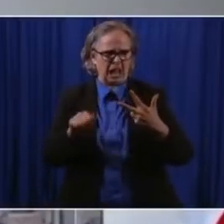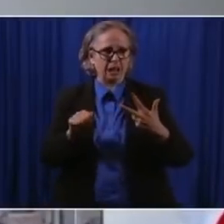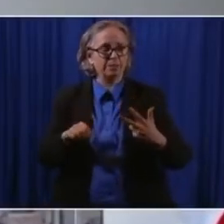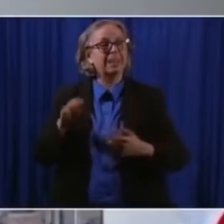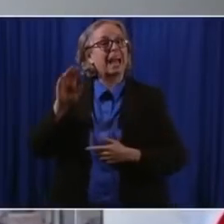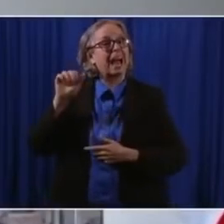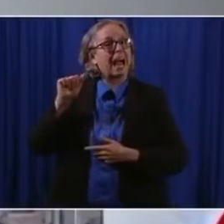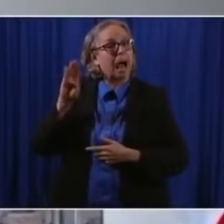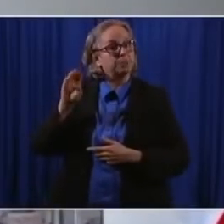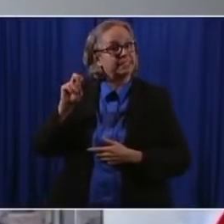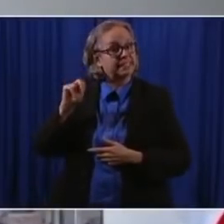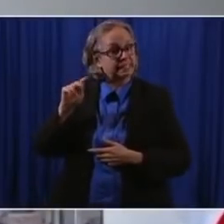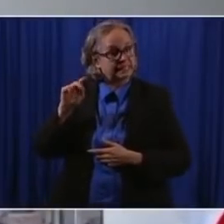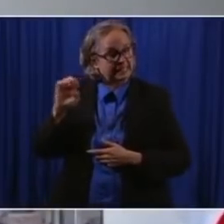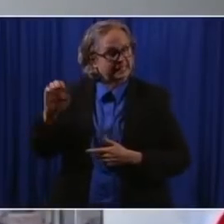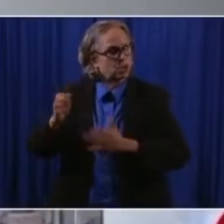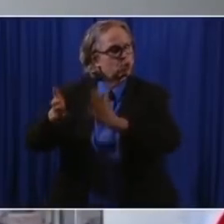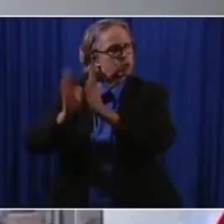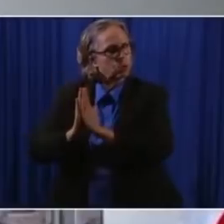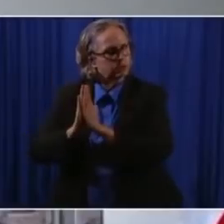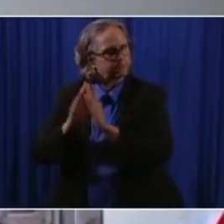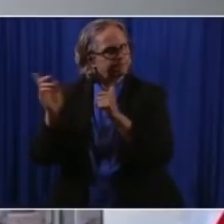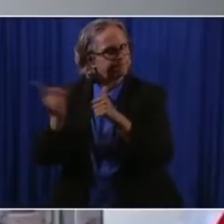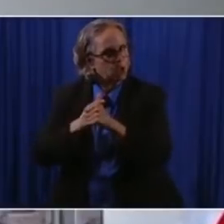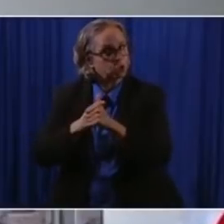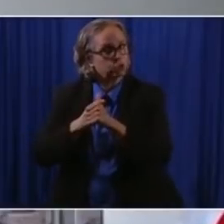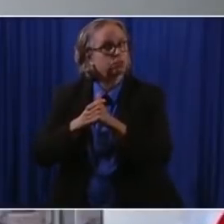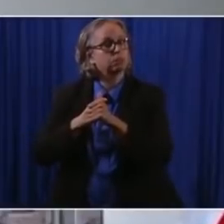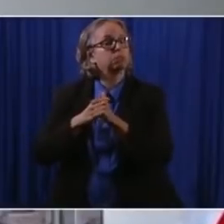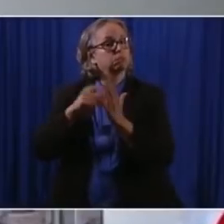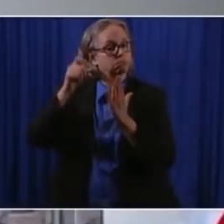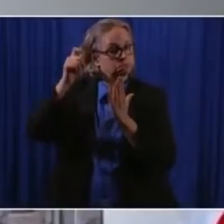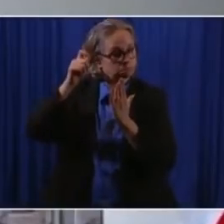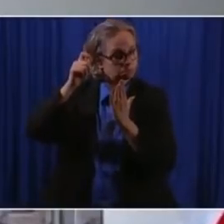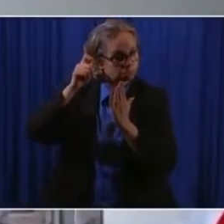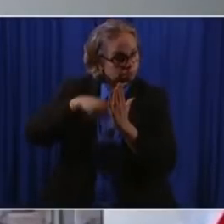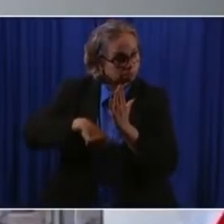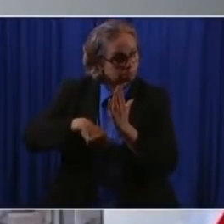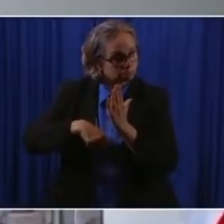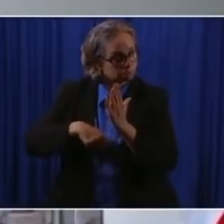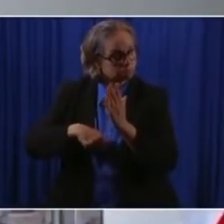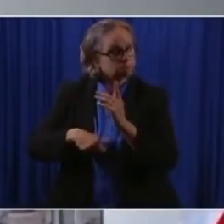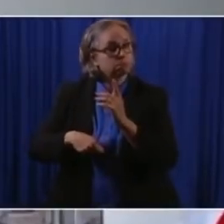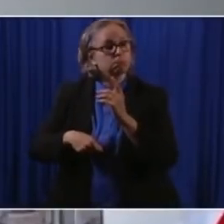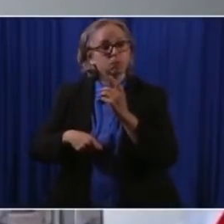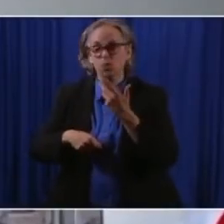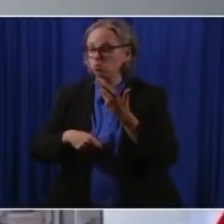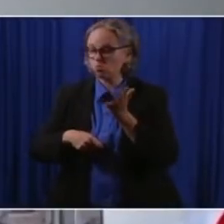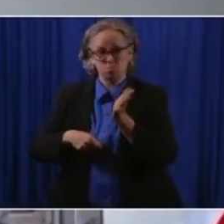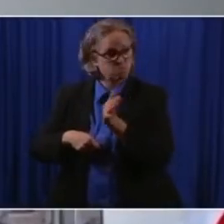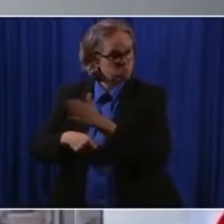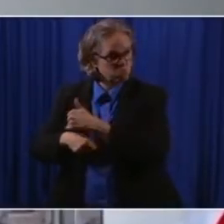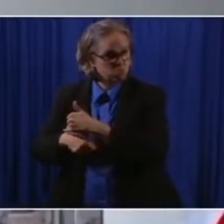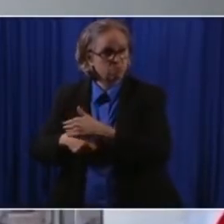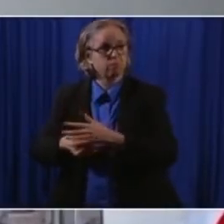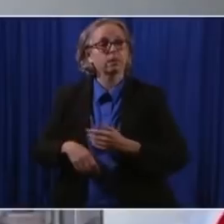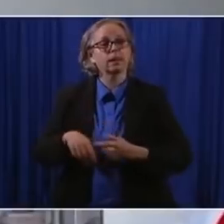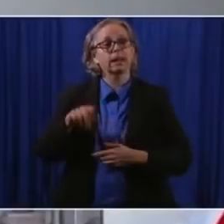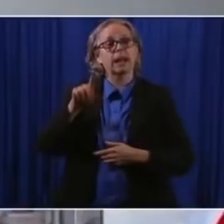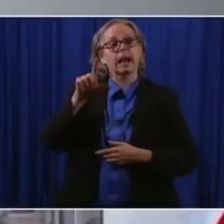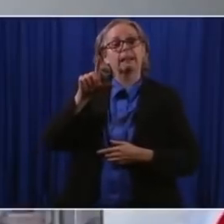requests. But you don't have to do it that way. If you wait until after Labor Day, Secretary LaRose is going to mail you